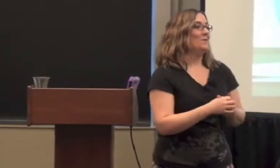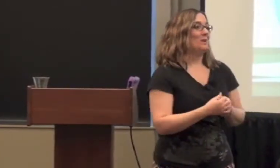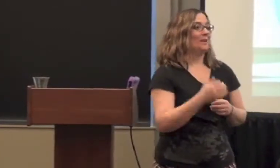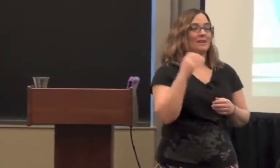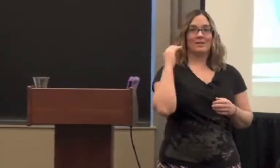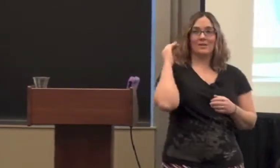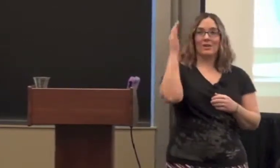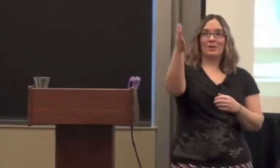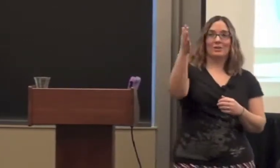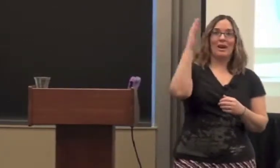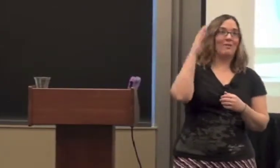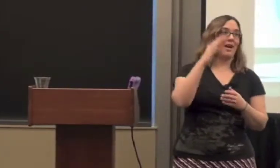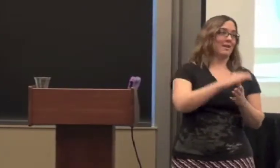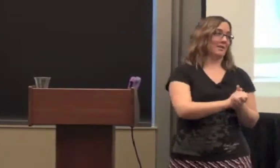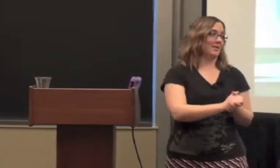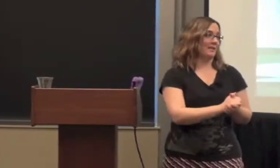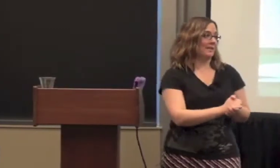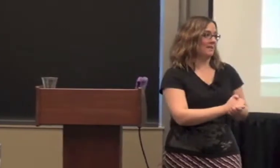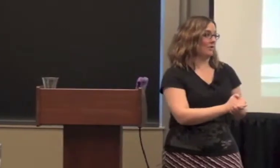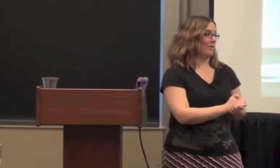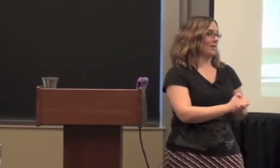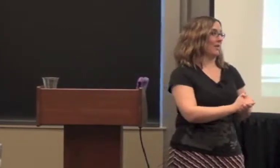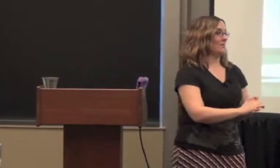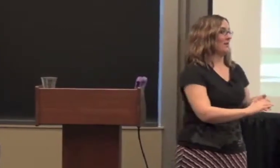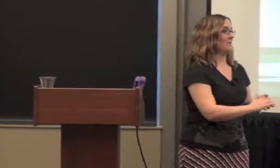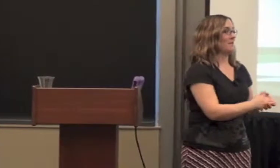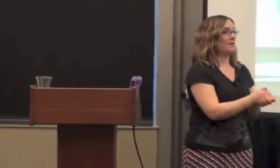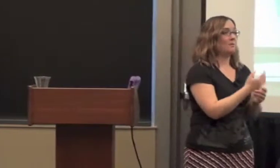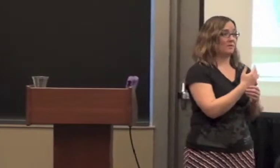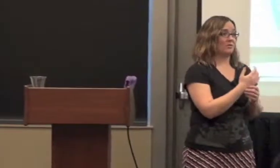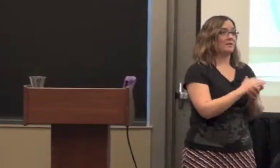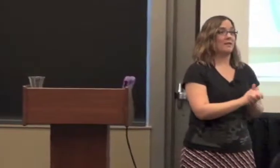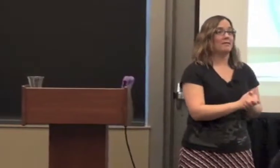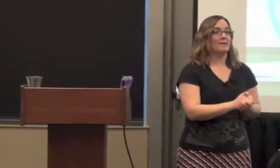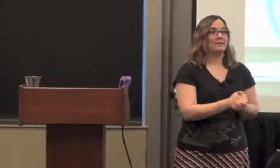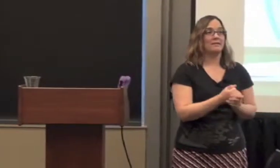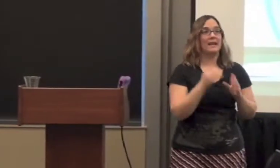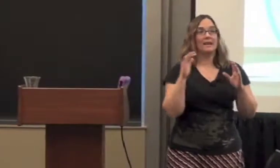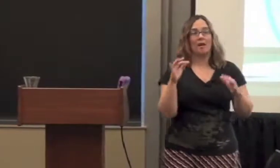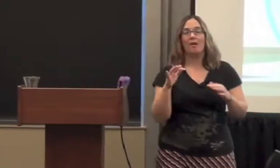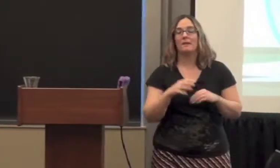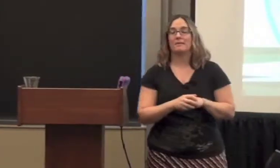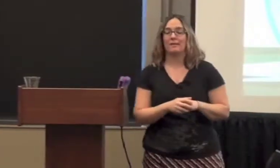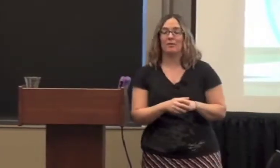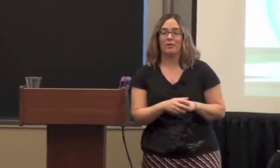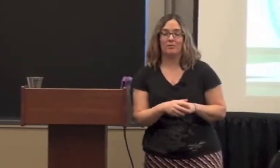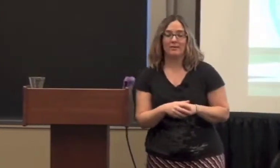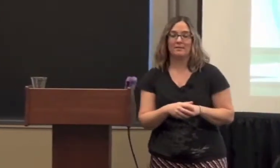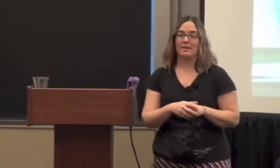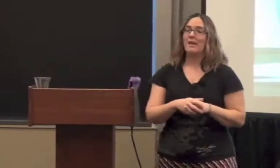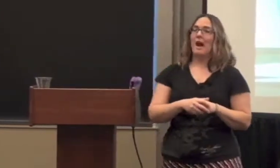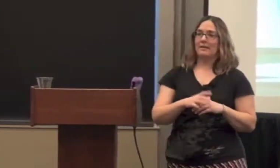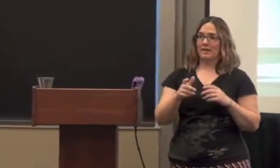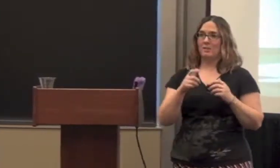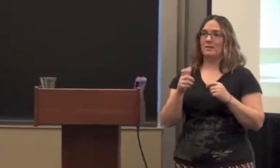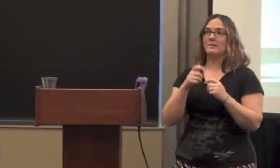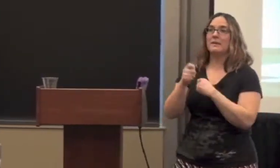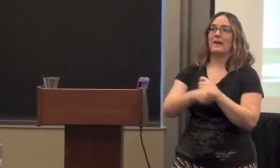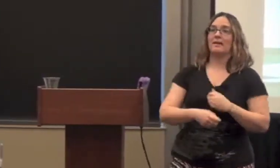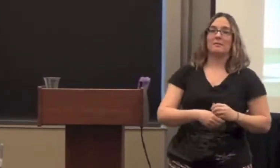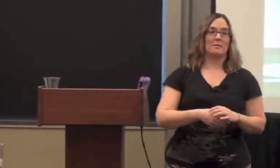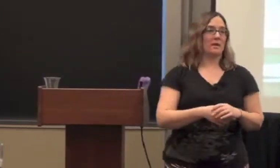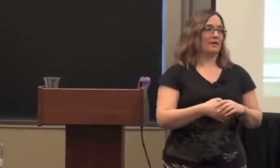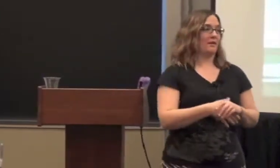today because you have ISRC that you can contact with any questions on these, and they can always get a hold of us. I think we're on